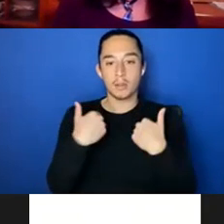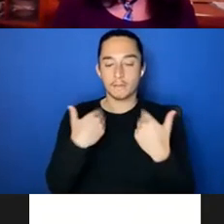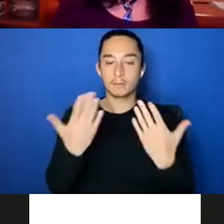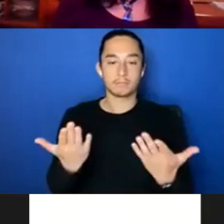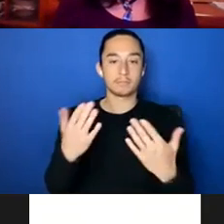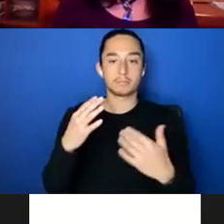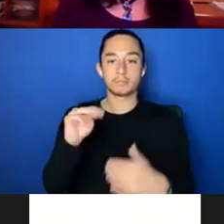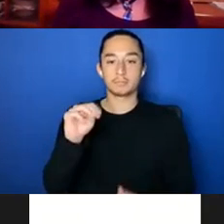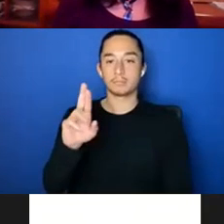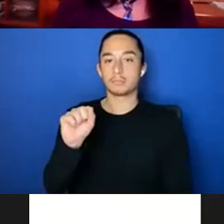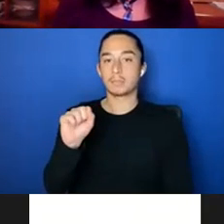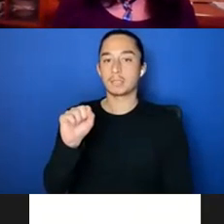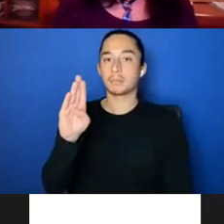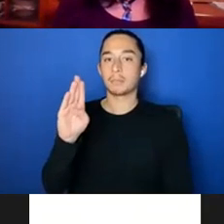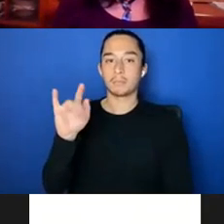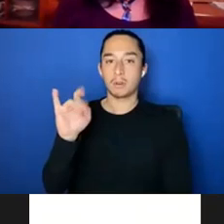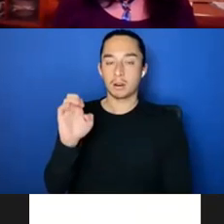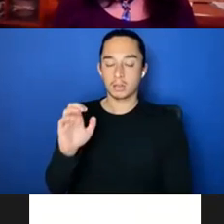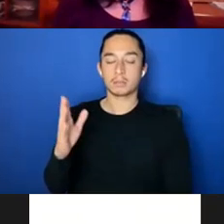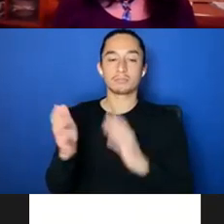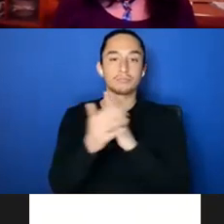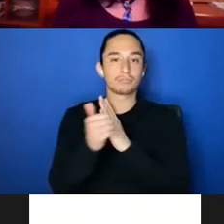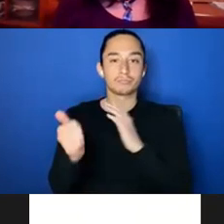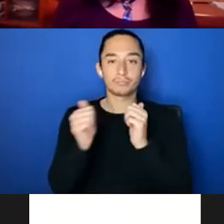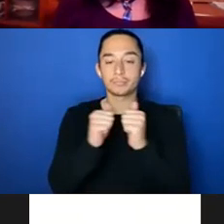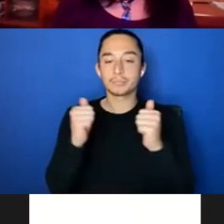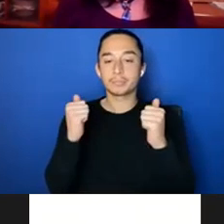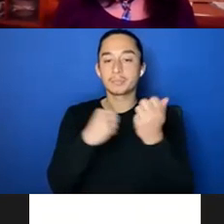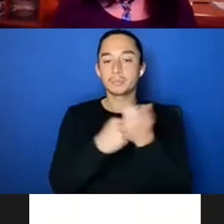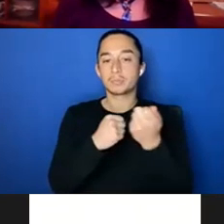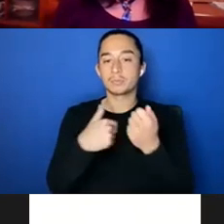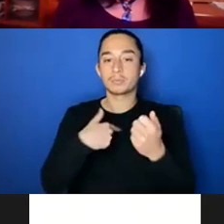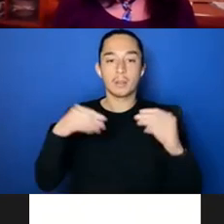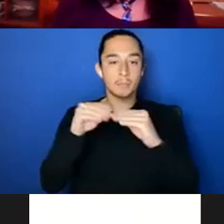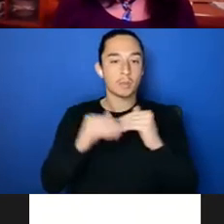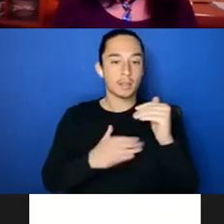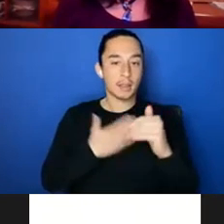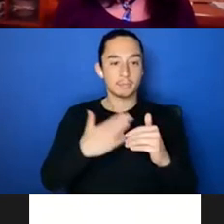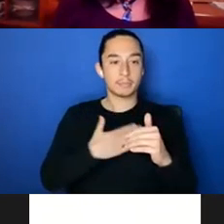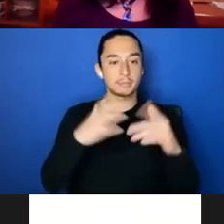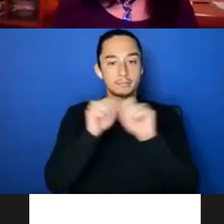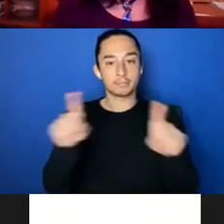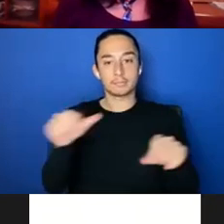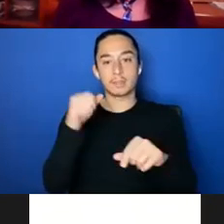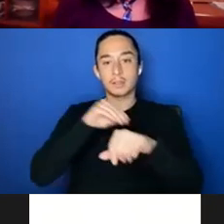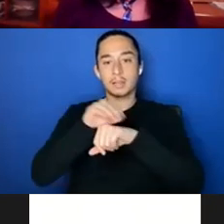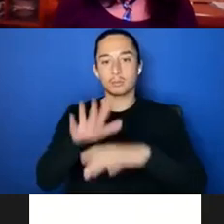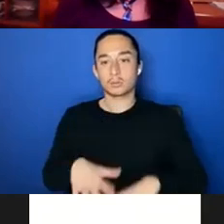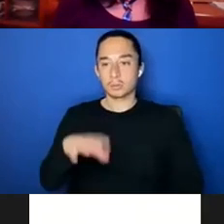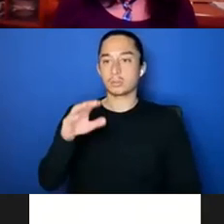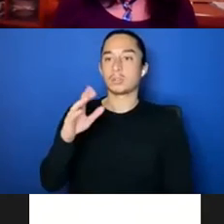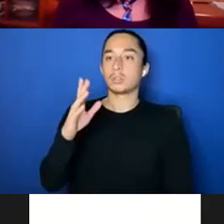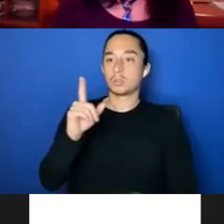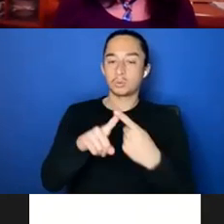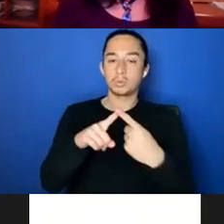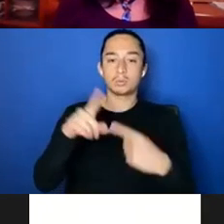Barty is well-versed and anything needing supports. And then I'm more than happy to send another one of my counselors, Mr. Trackus, to